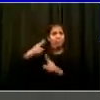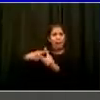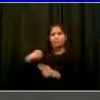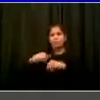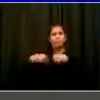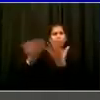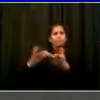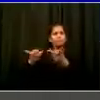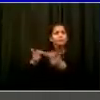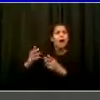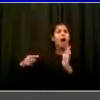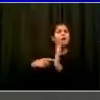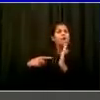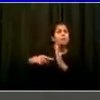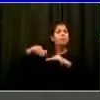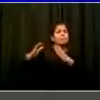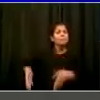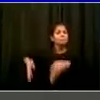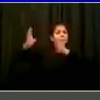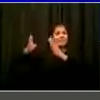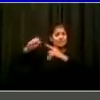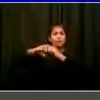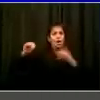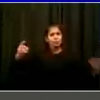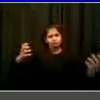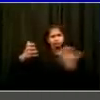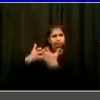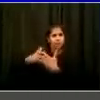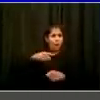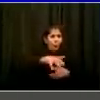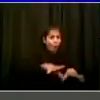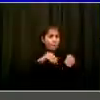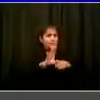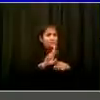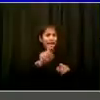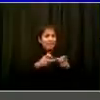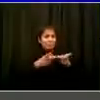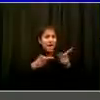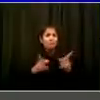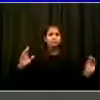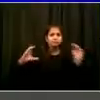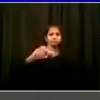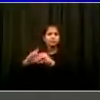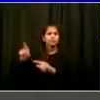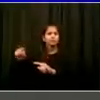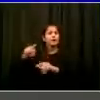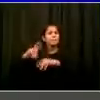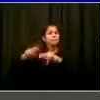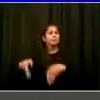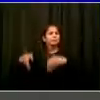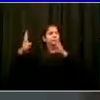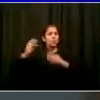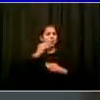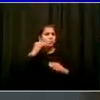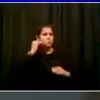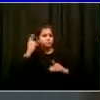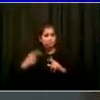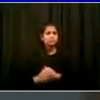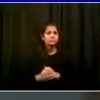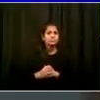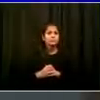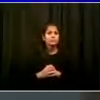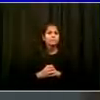for affordable housing development, we will only consider teams that have an MWBE or